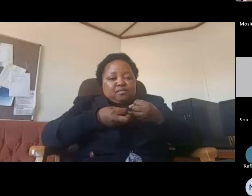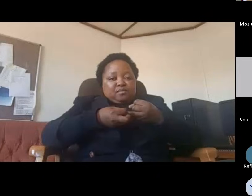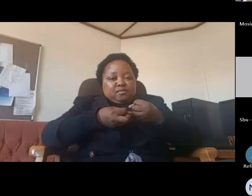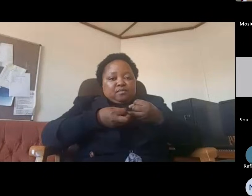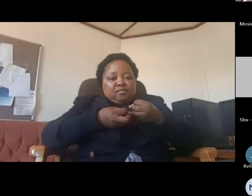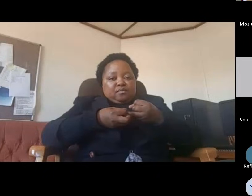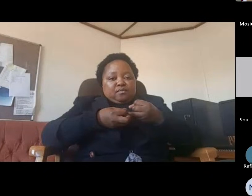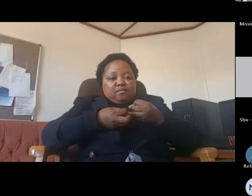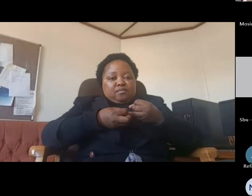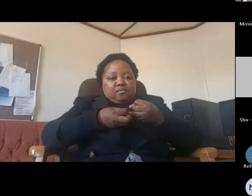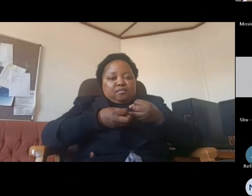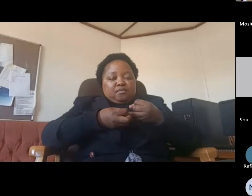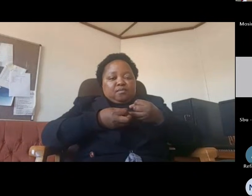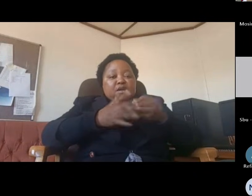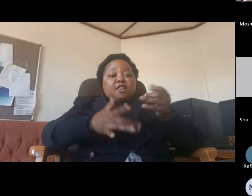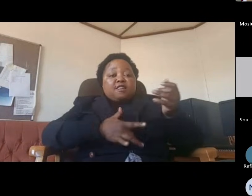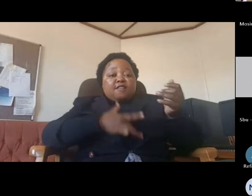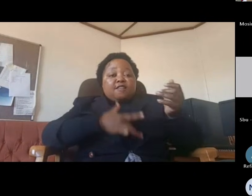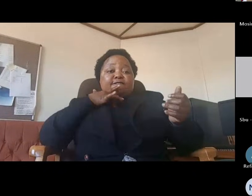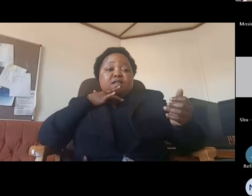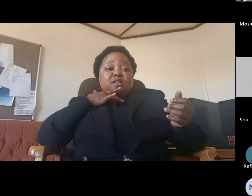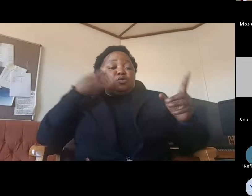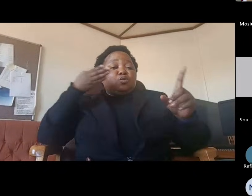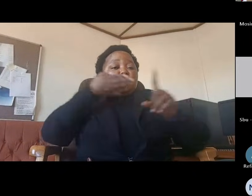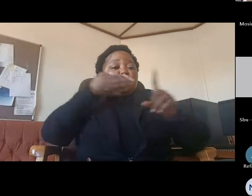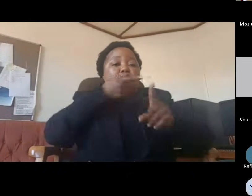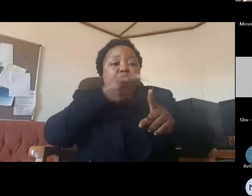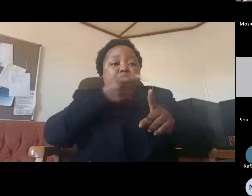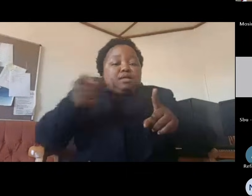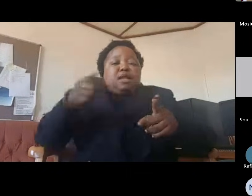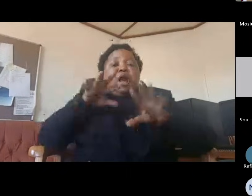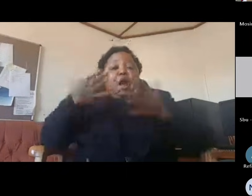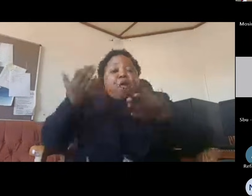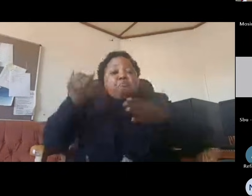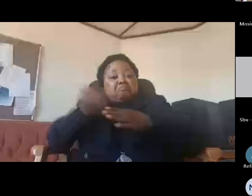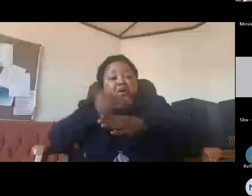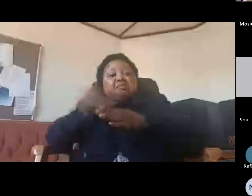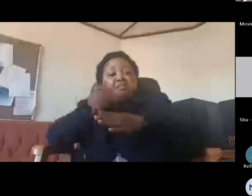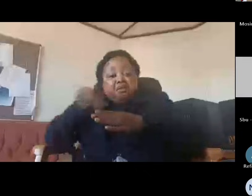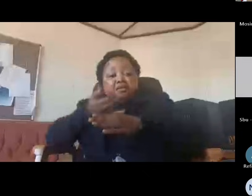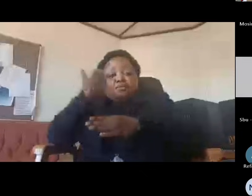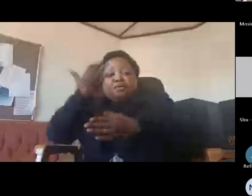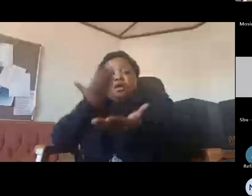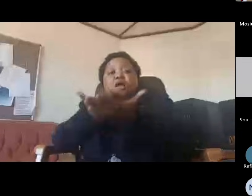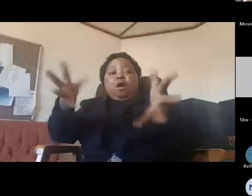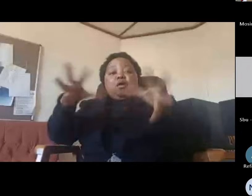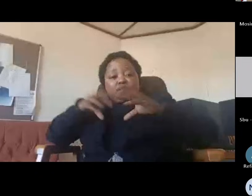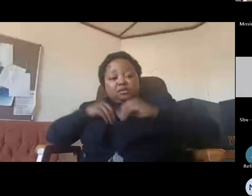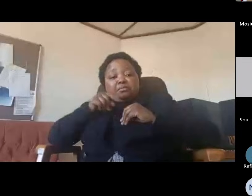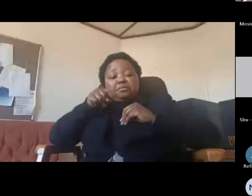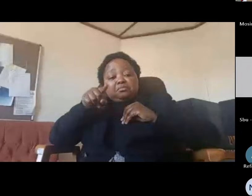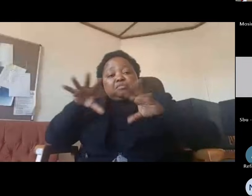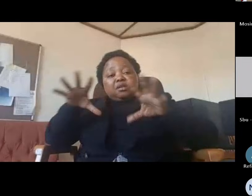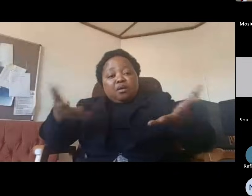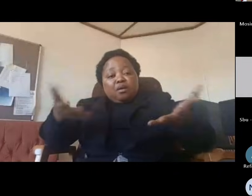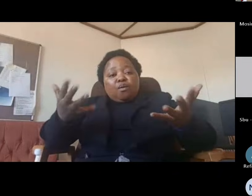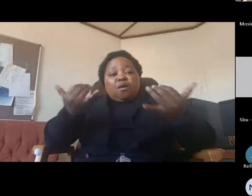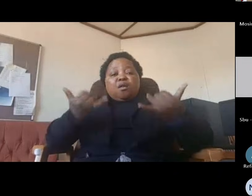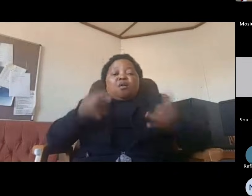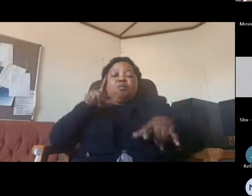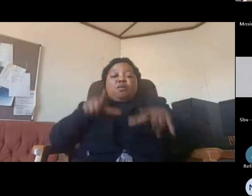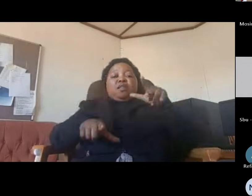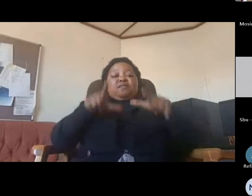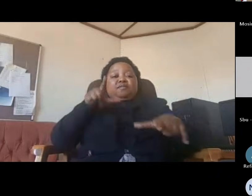their feelings towards it, how pragmatic it is, how acceptable it is to them, is a level that we